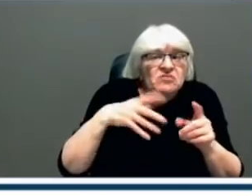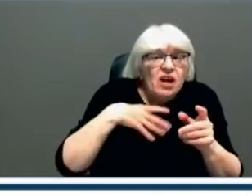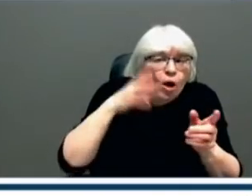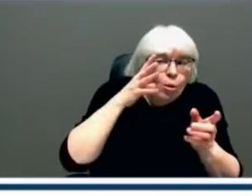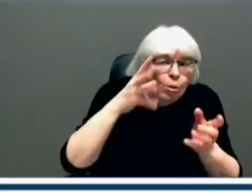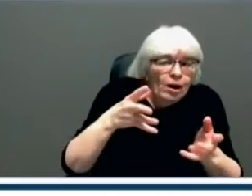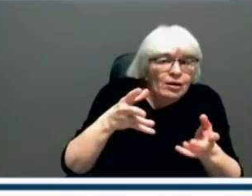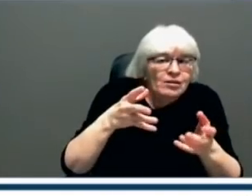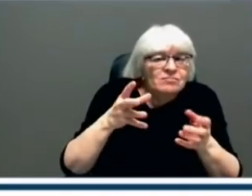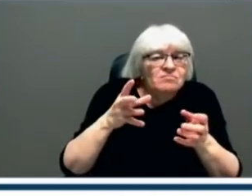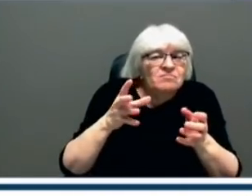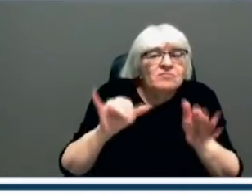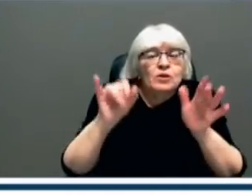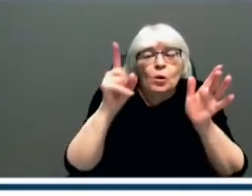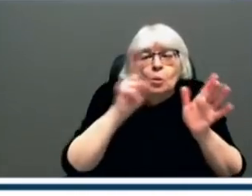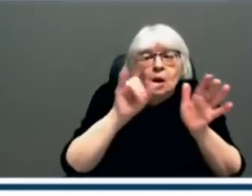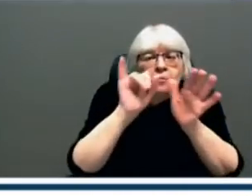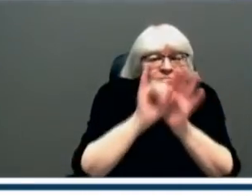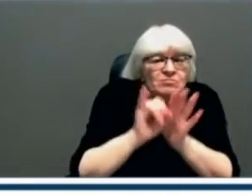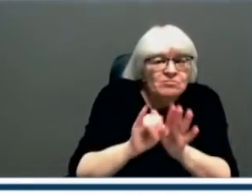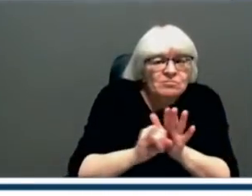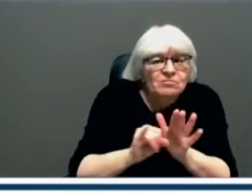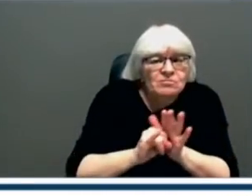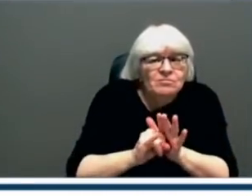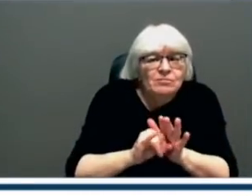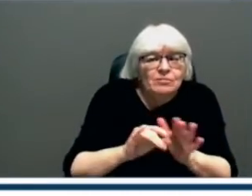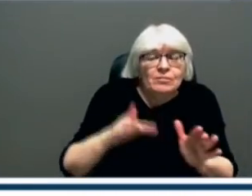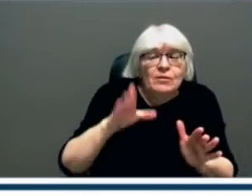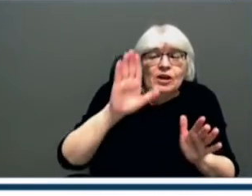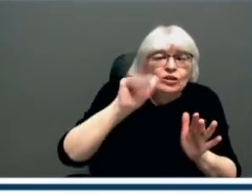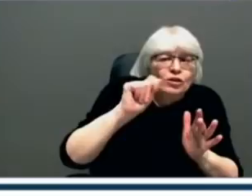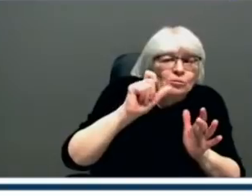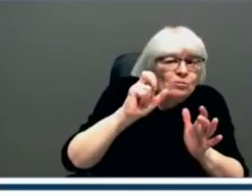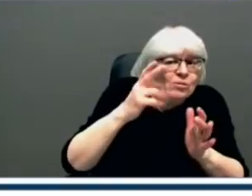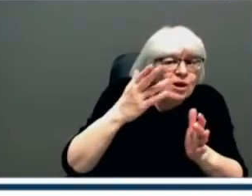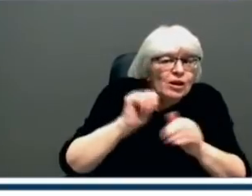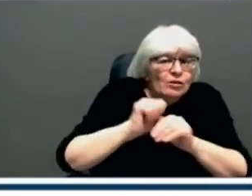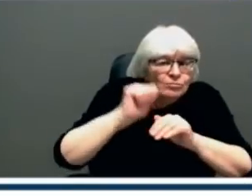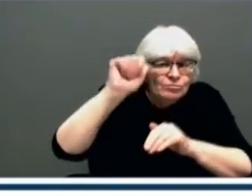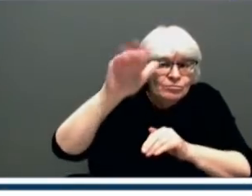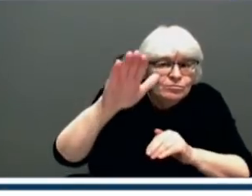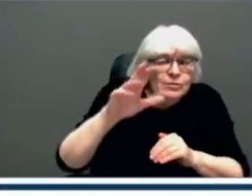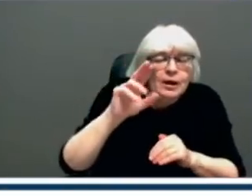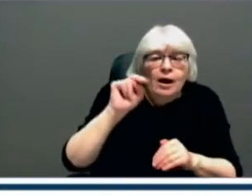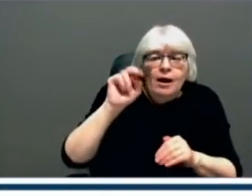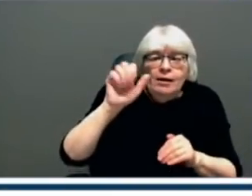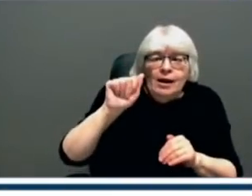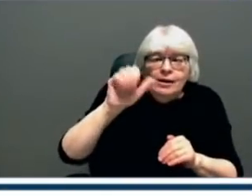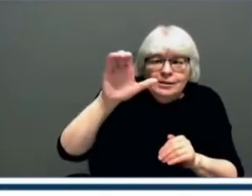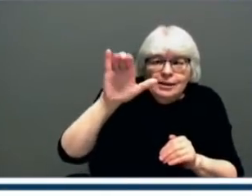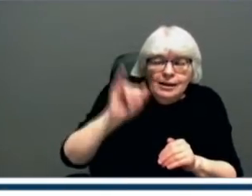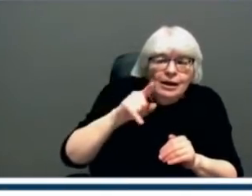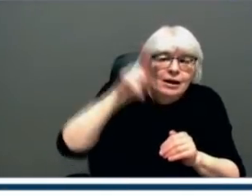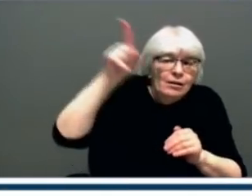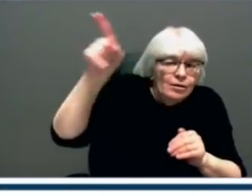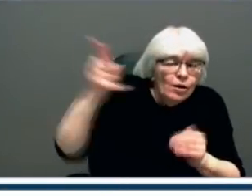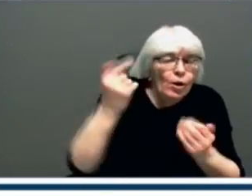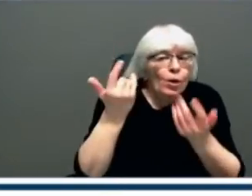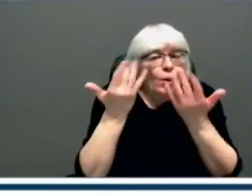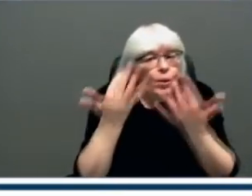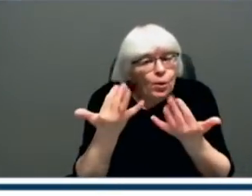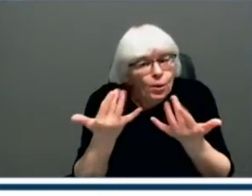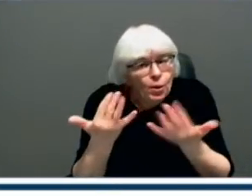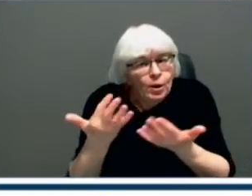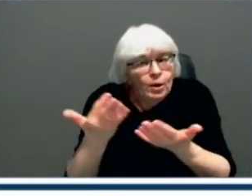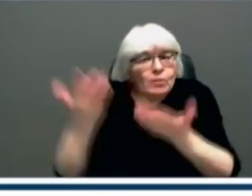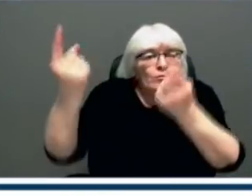batch those and then send them periodically to the national lab. It takes a bit of time to get the answer back because the national lab is doing this